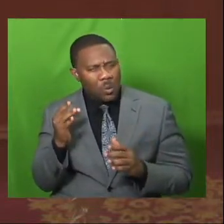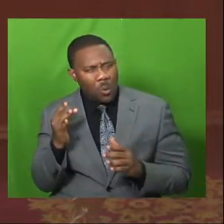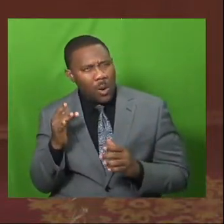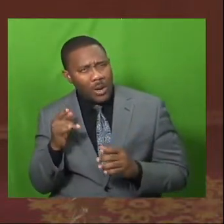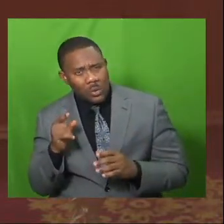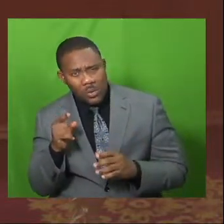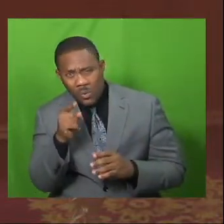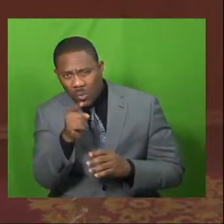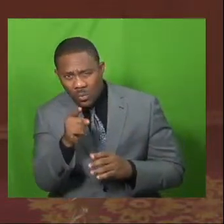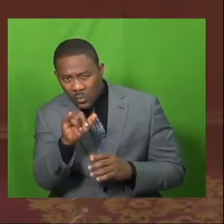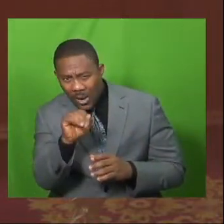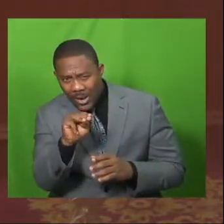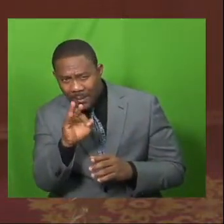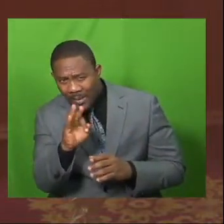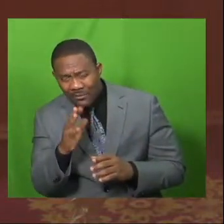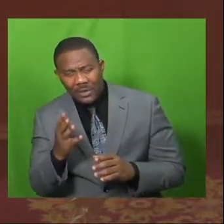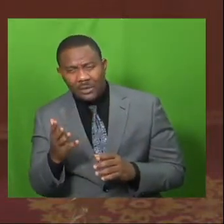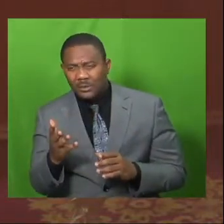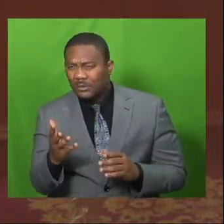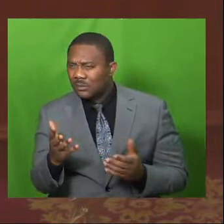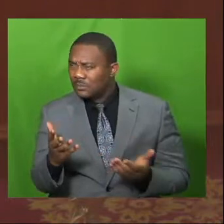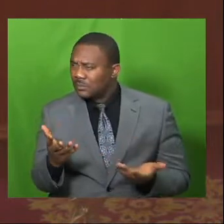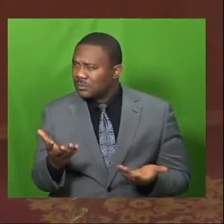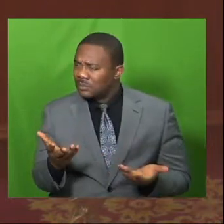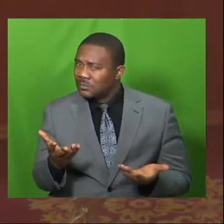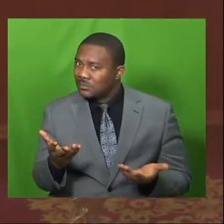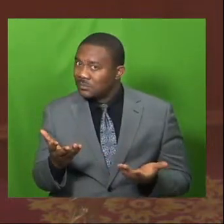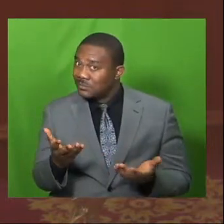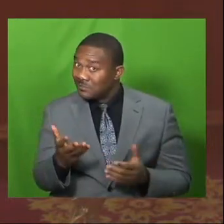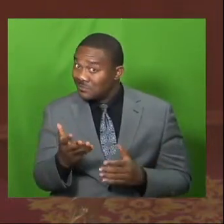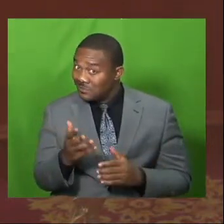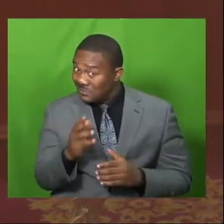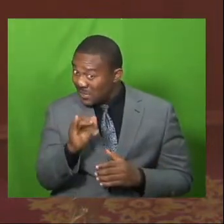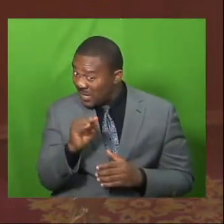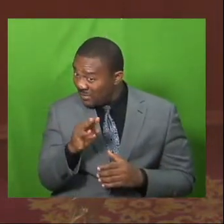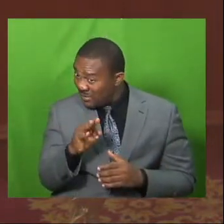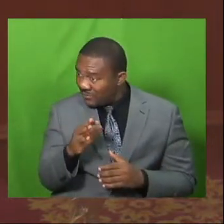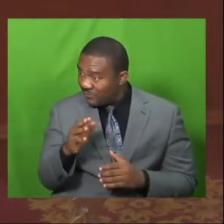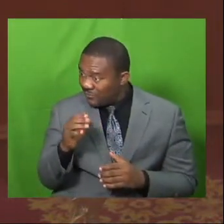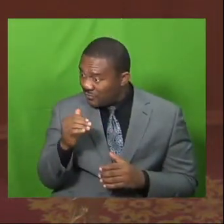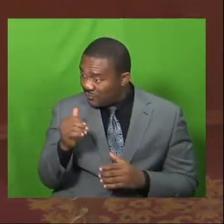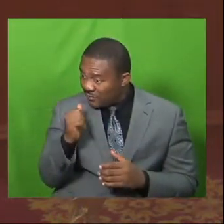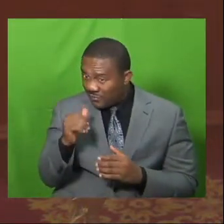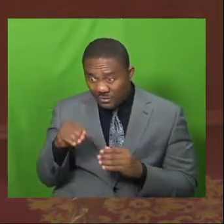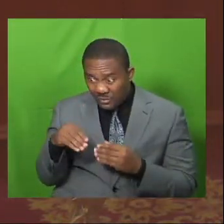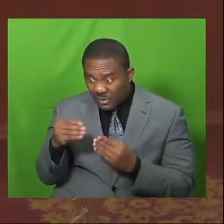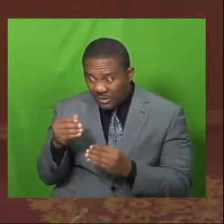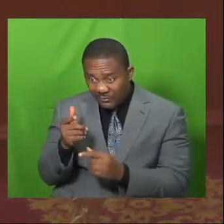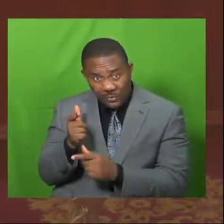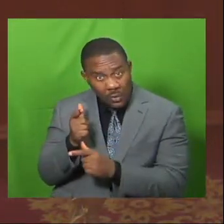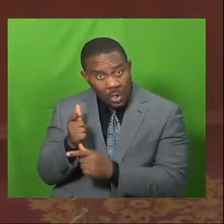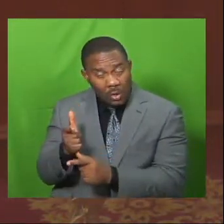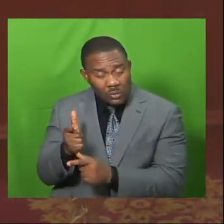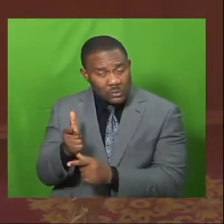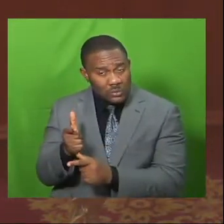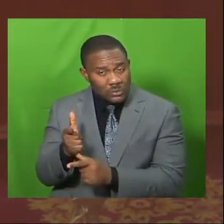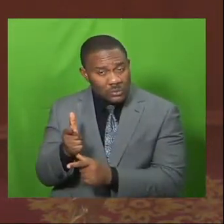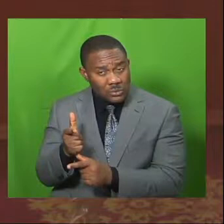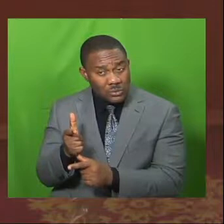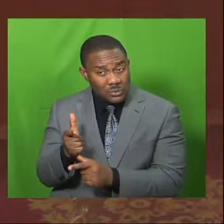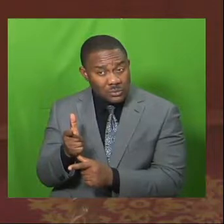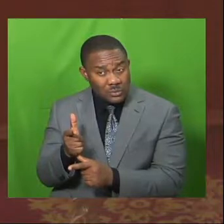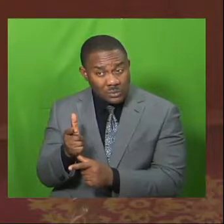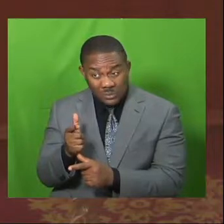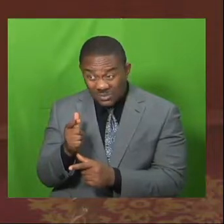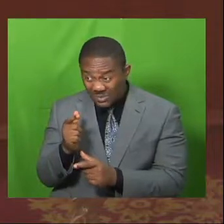don't even qualify to be given a loan by the IMF unless you decide to take